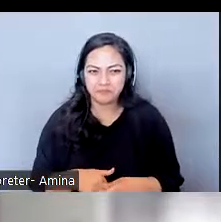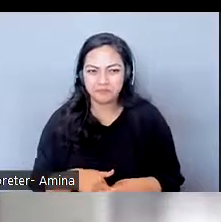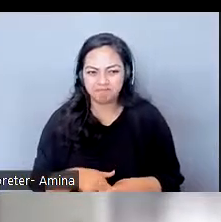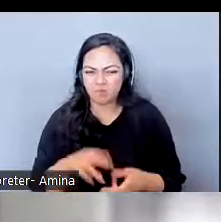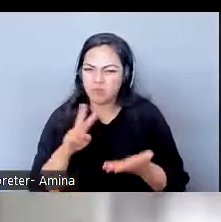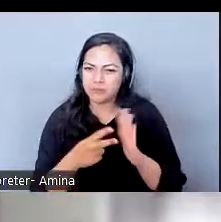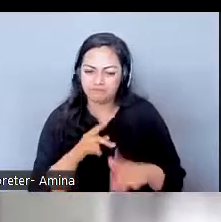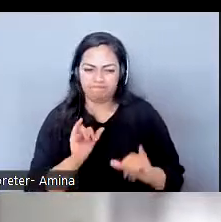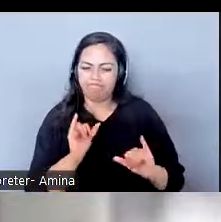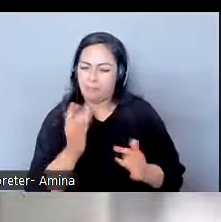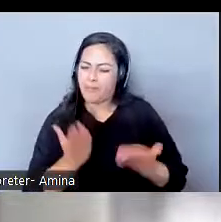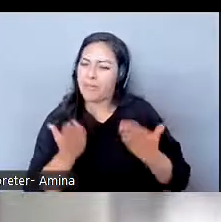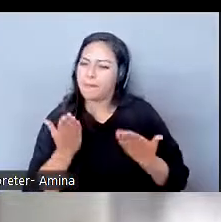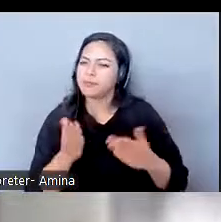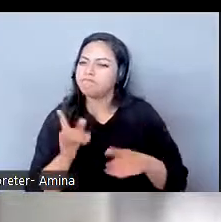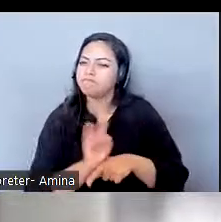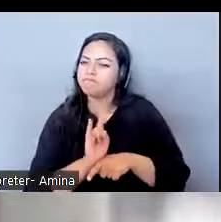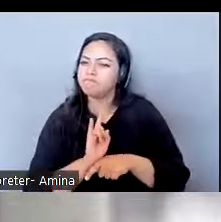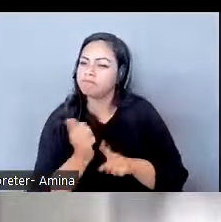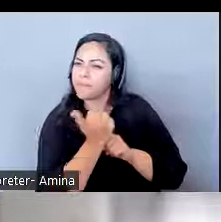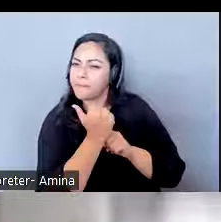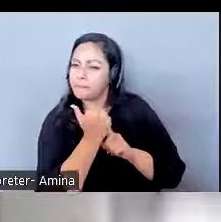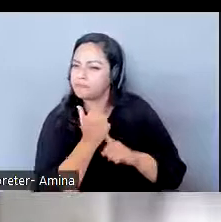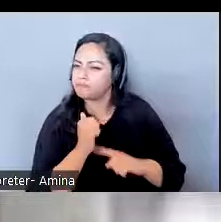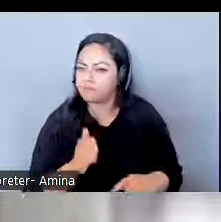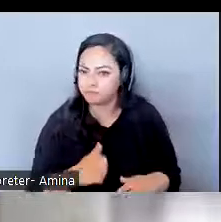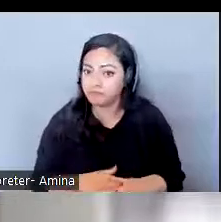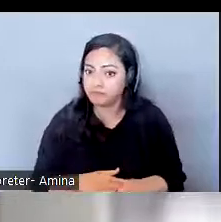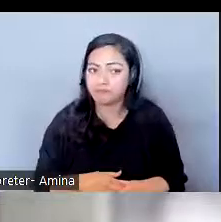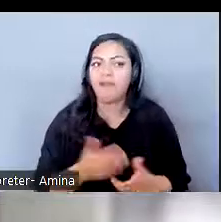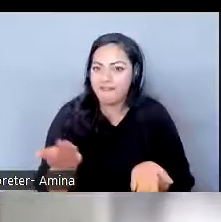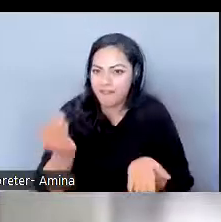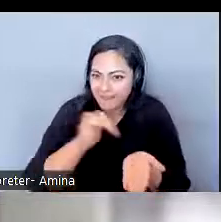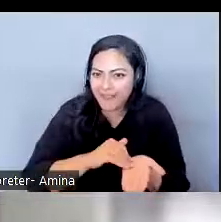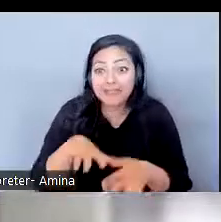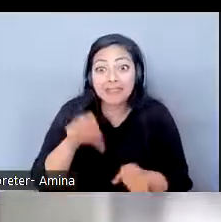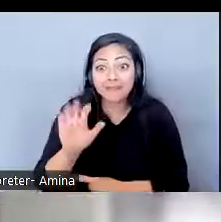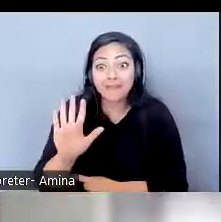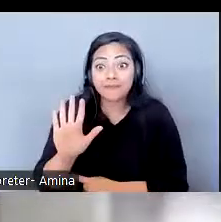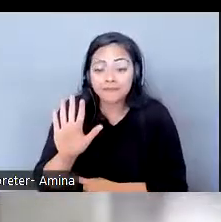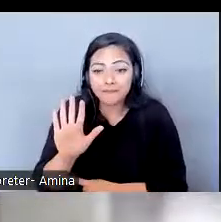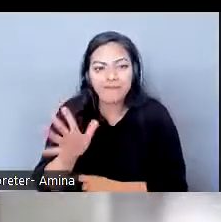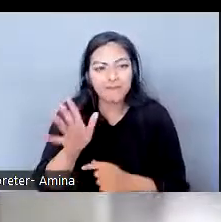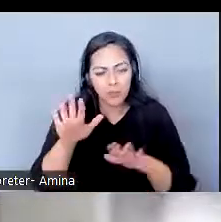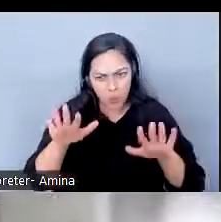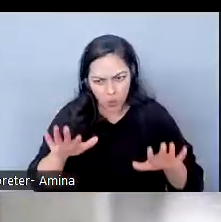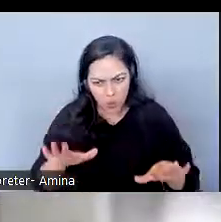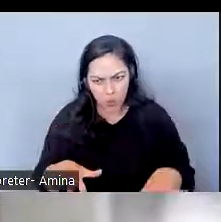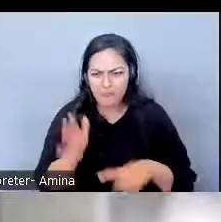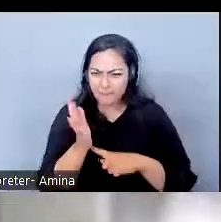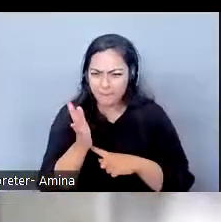Tips for that. Obviously, it comes down to that whole take 5 thing at the beginning. Slow things down and verify the